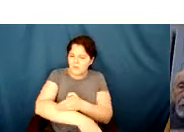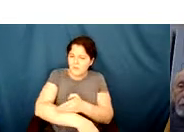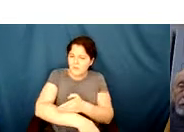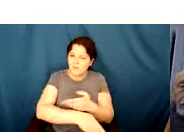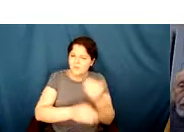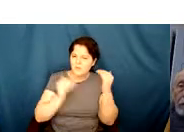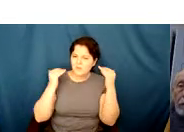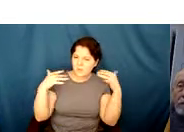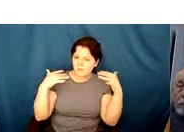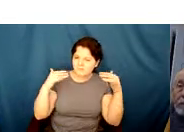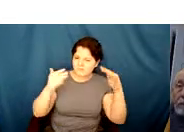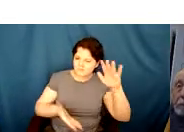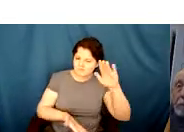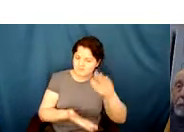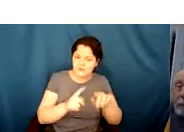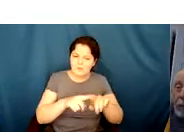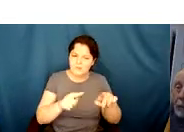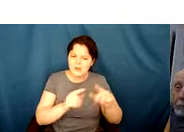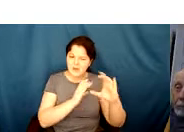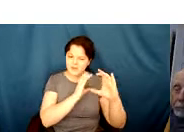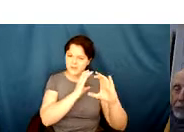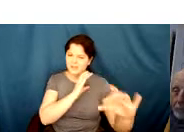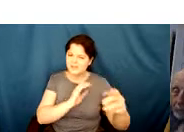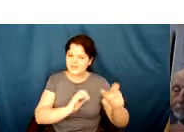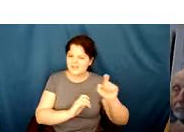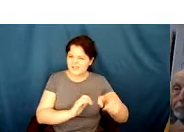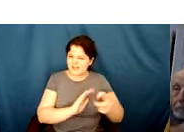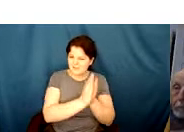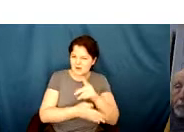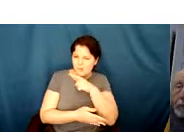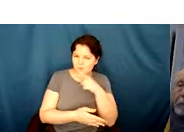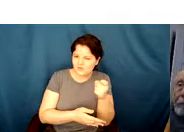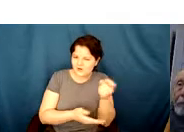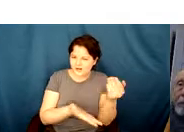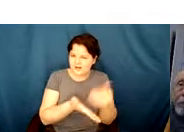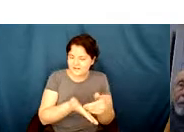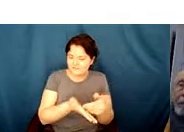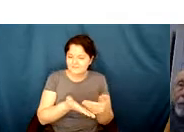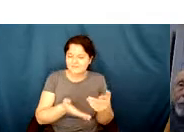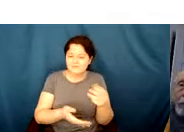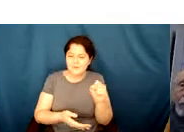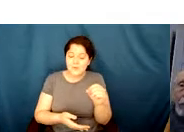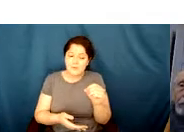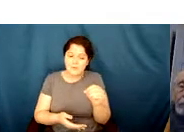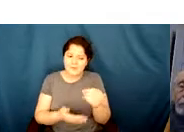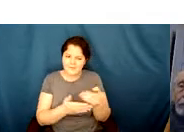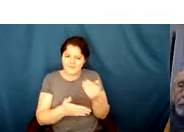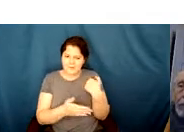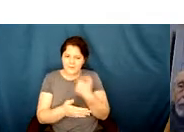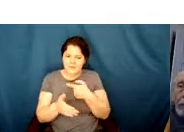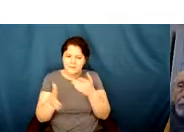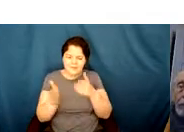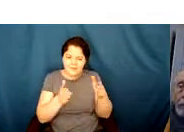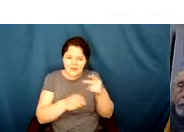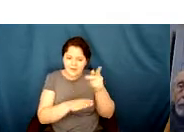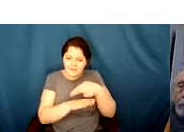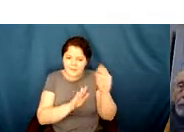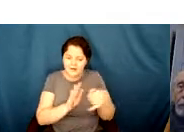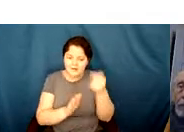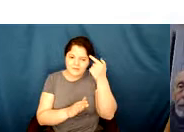tunnel dry in the short term. And ultimately, we had already planned to do a project to replace those